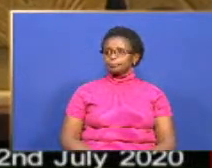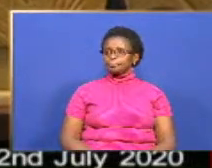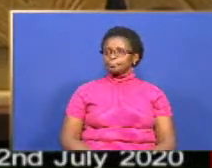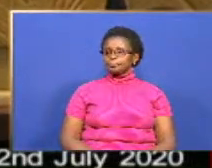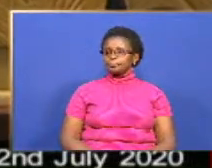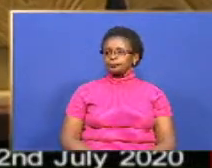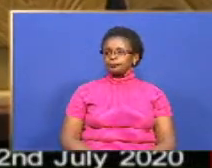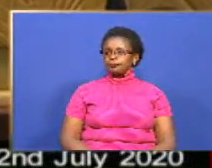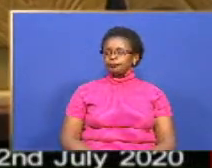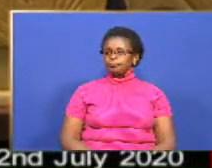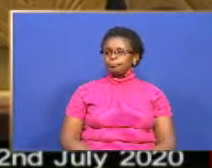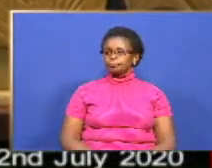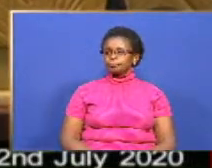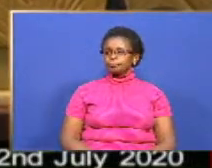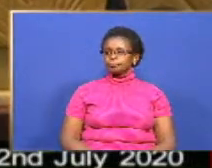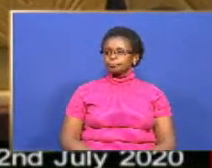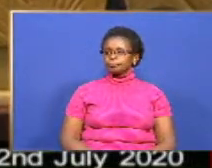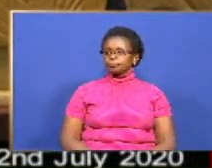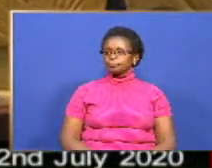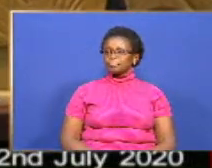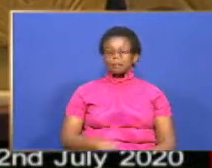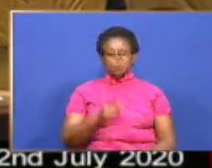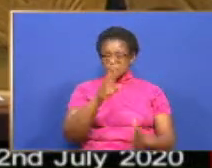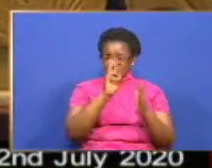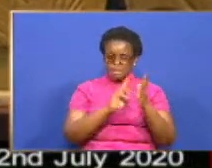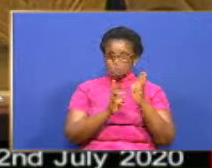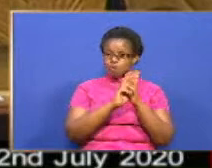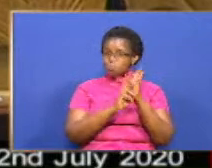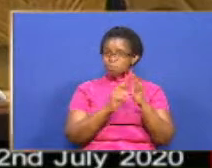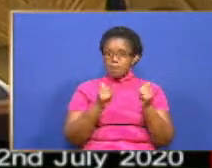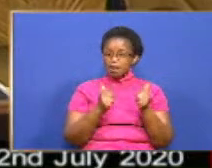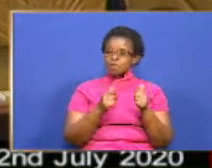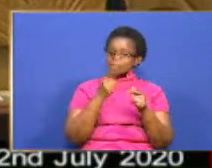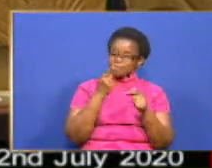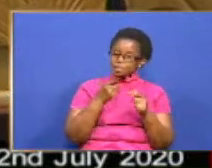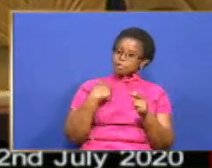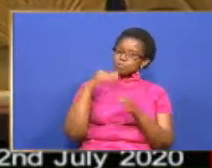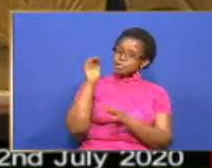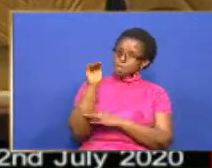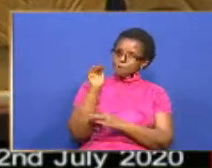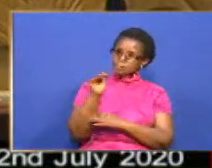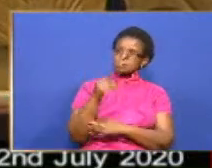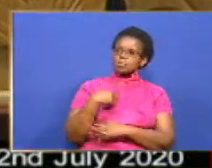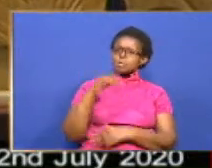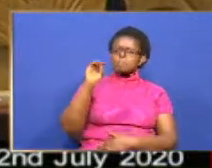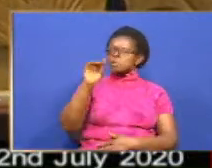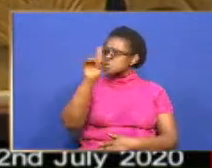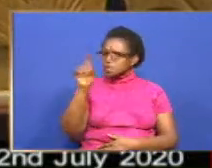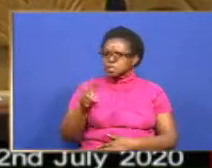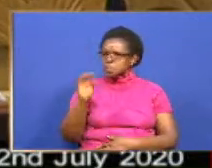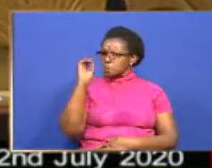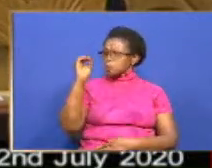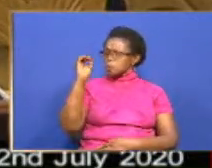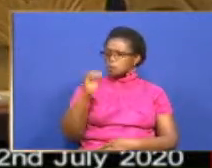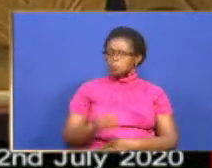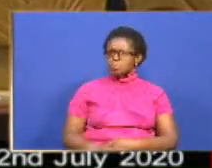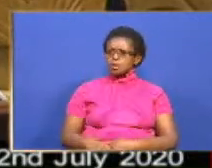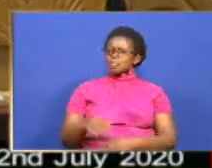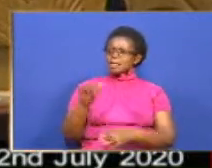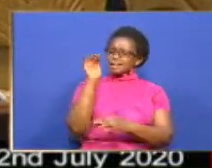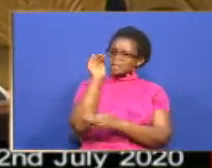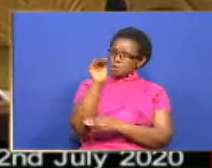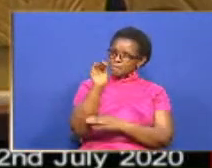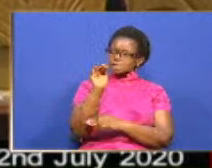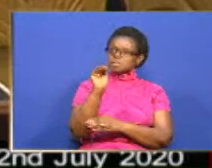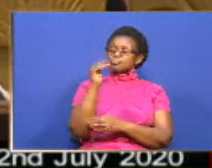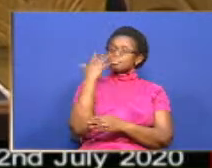you have not read the standing orders. It was a request. There is no question to be put. The request was not made to the